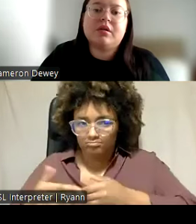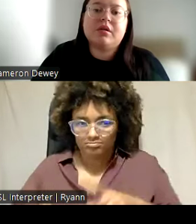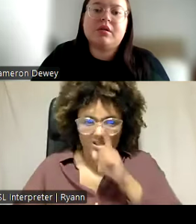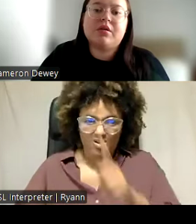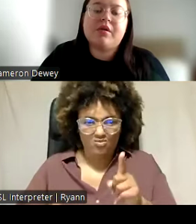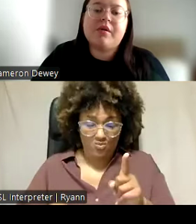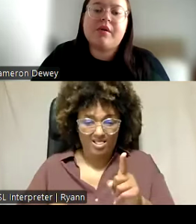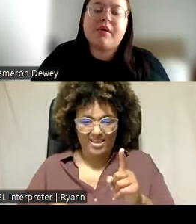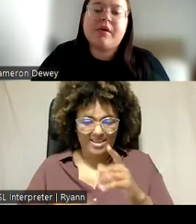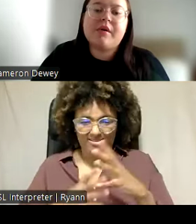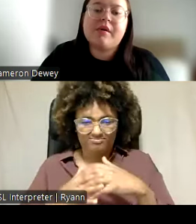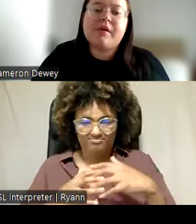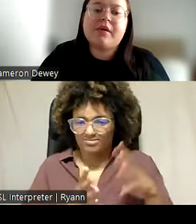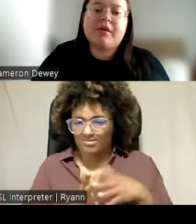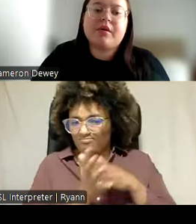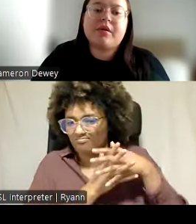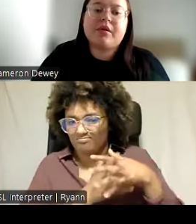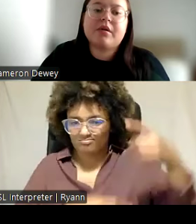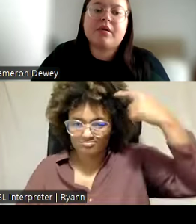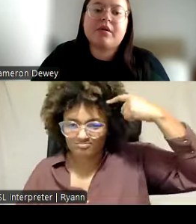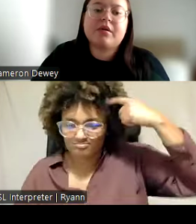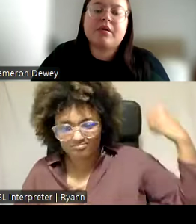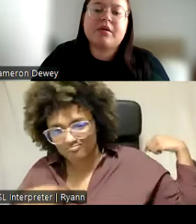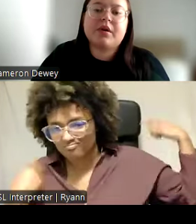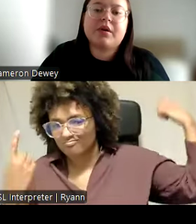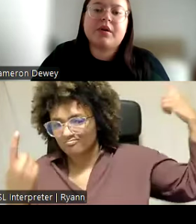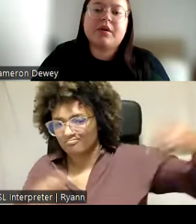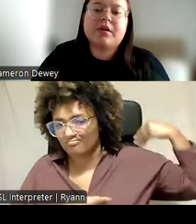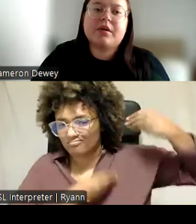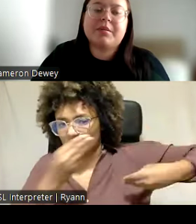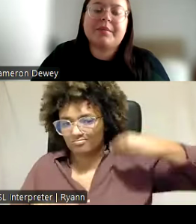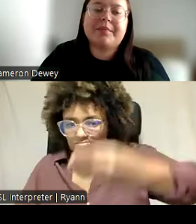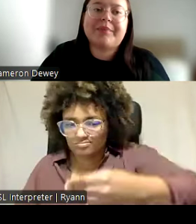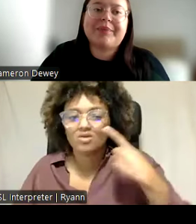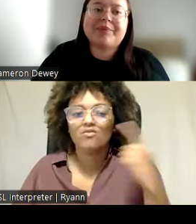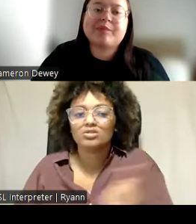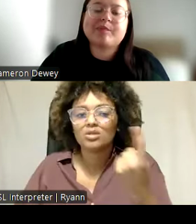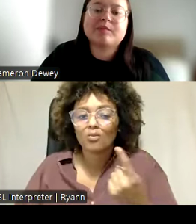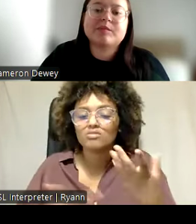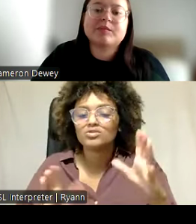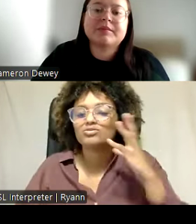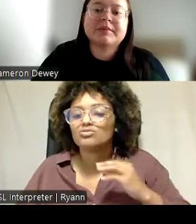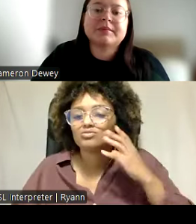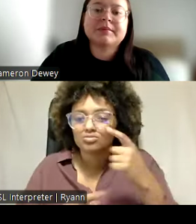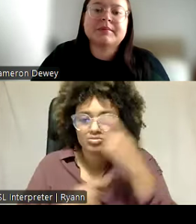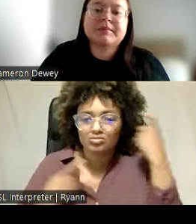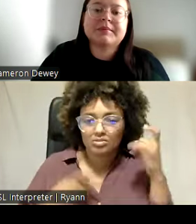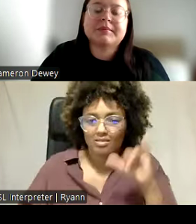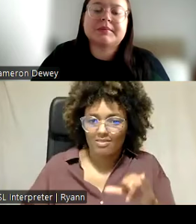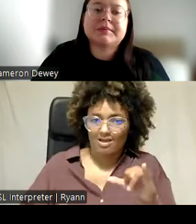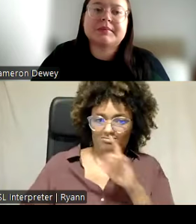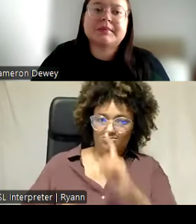responses that may occur when someone experiences trauma. This, in our opinion, better reflects the idea